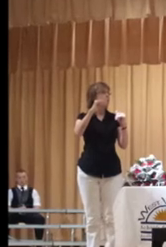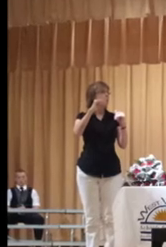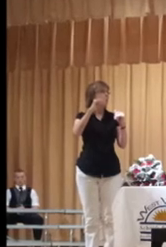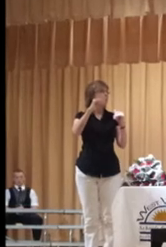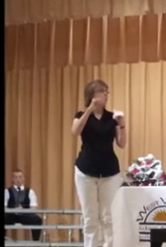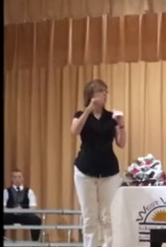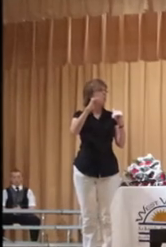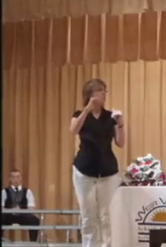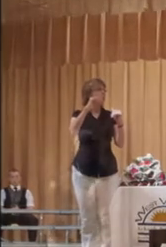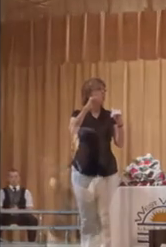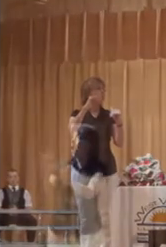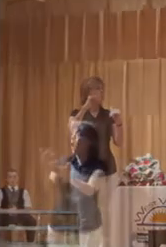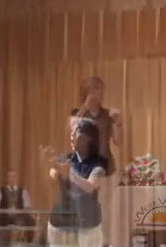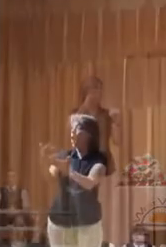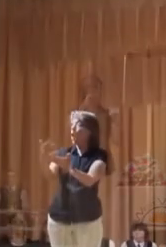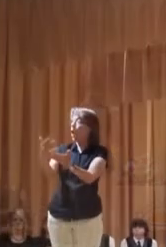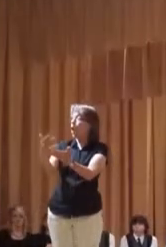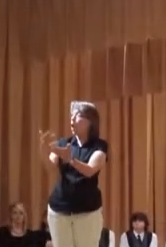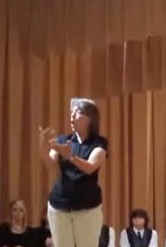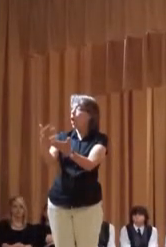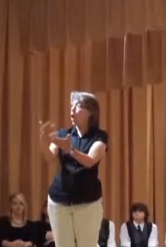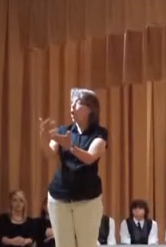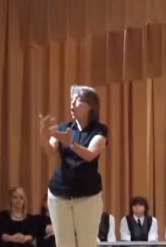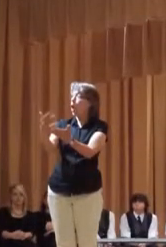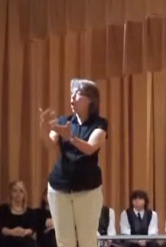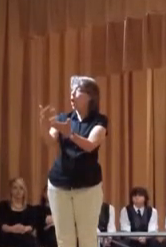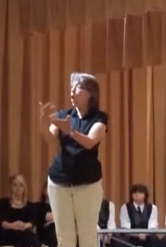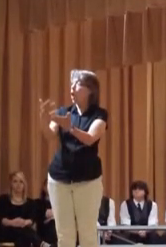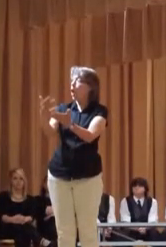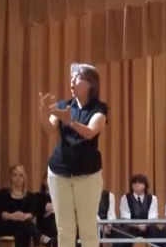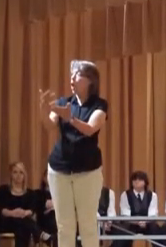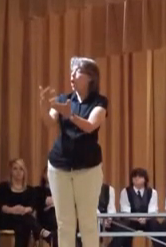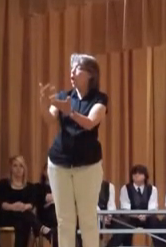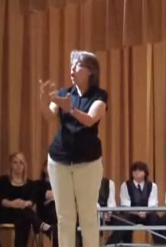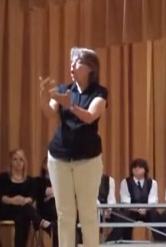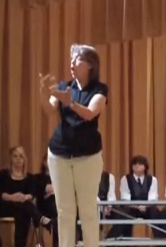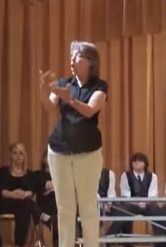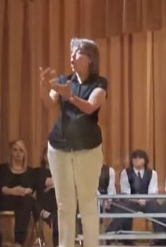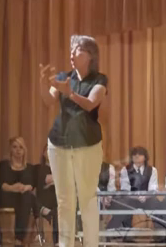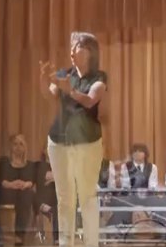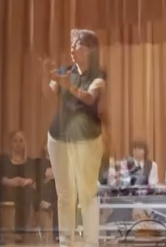Remember How We Reach That Dream Together